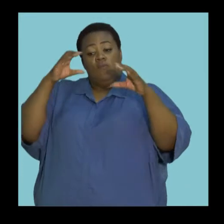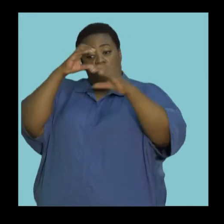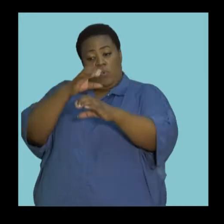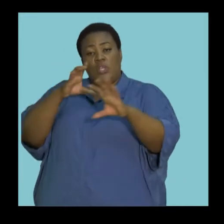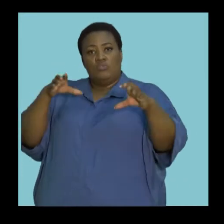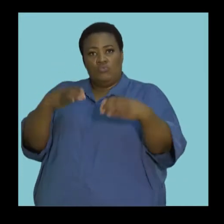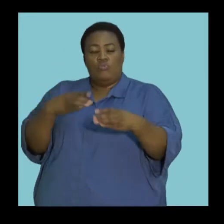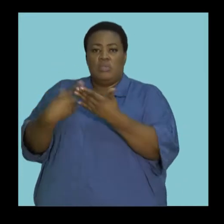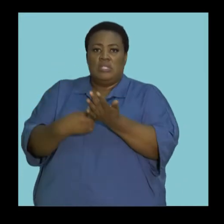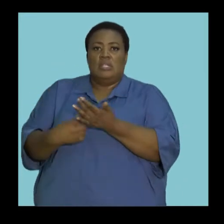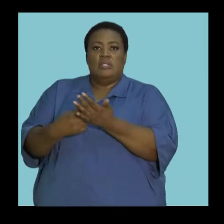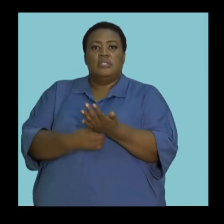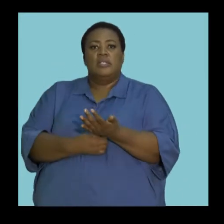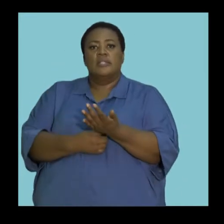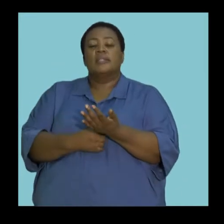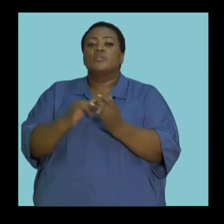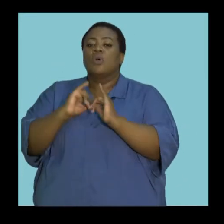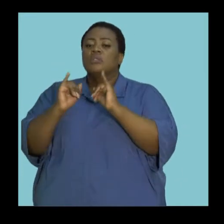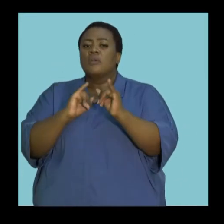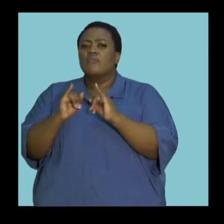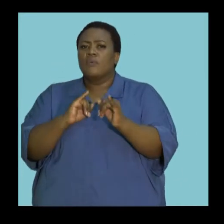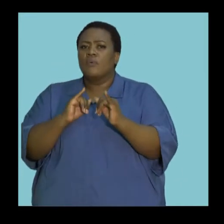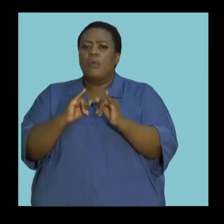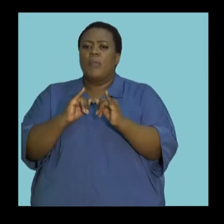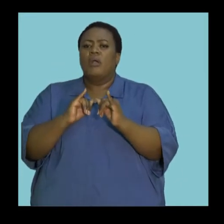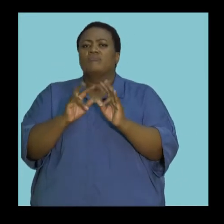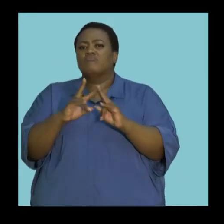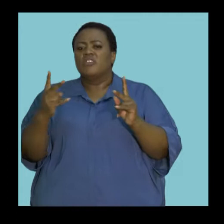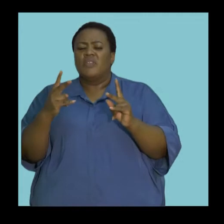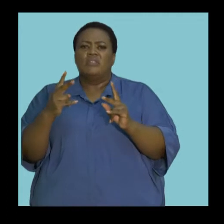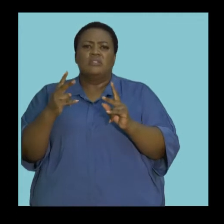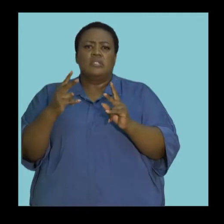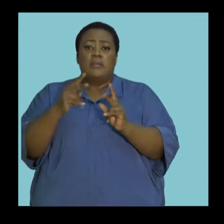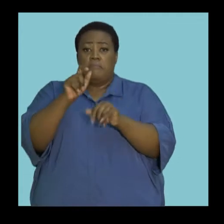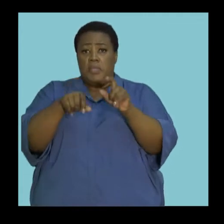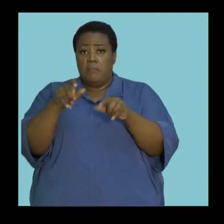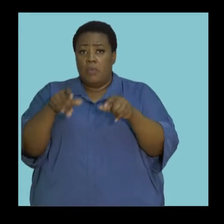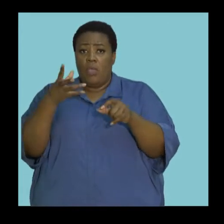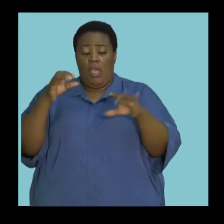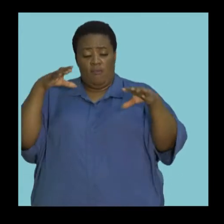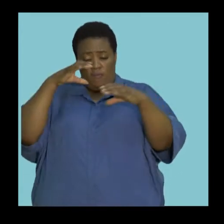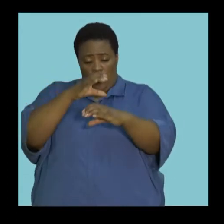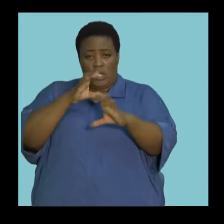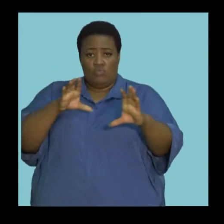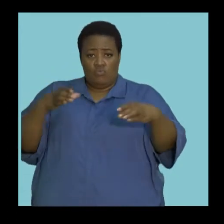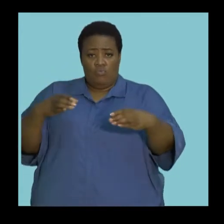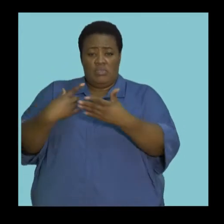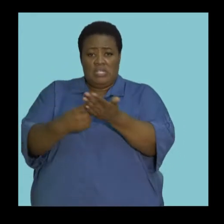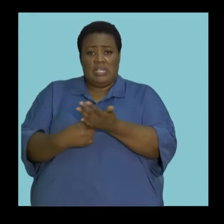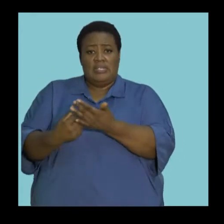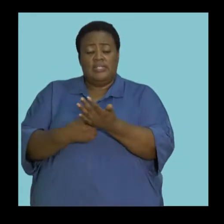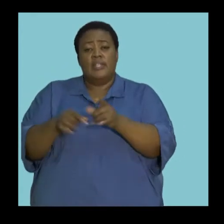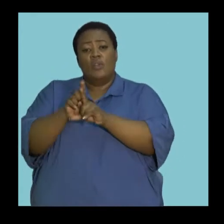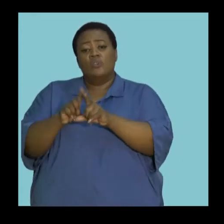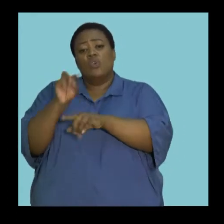interviewer would get information from a few individuals around a specific topic. So we have focus group discussions. We also